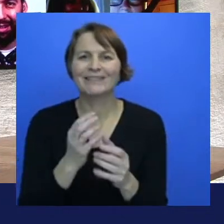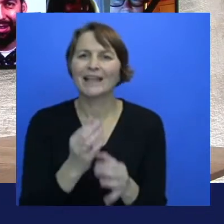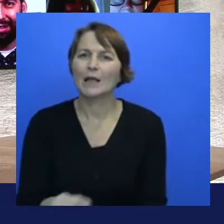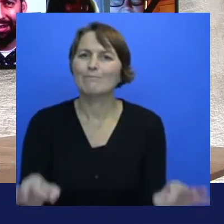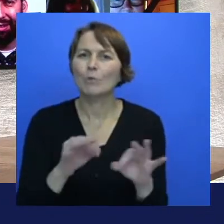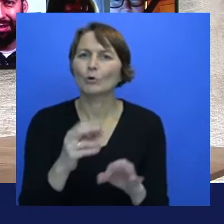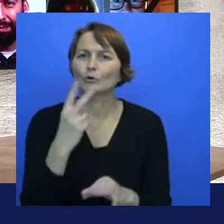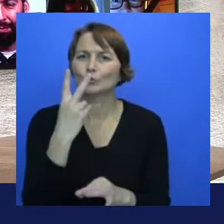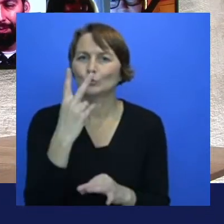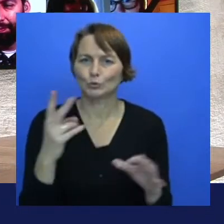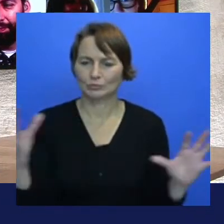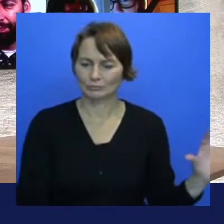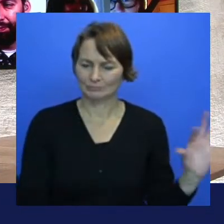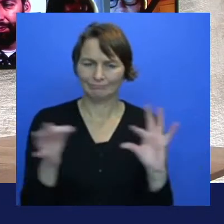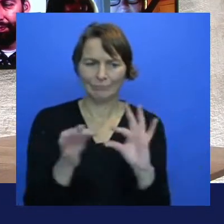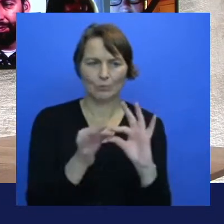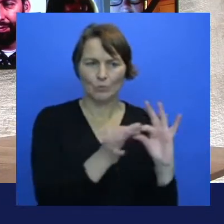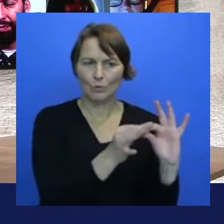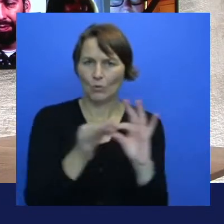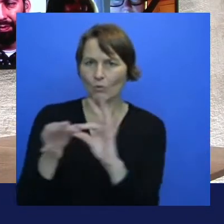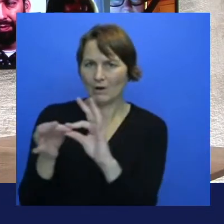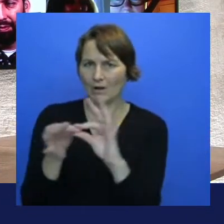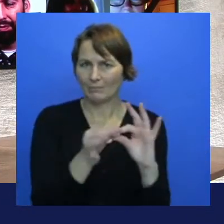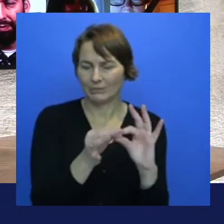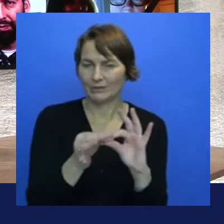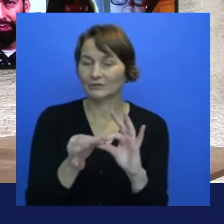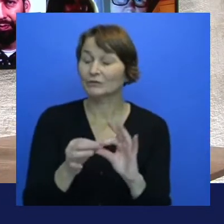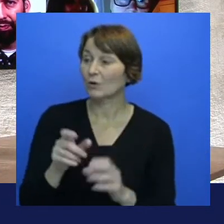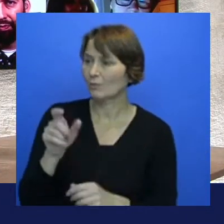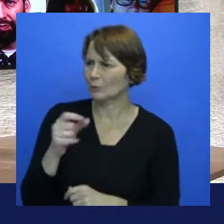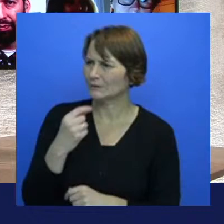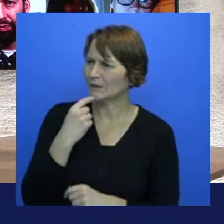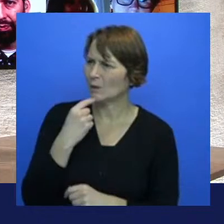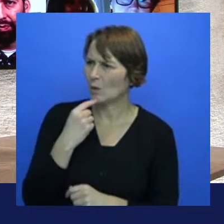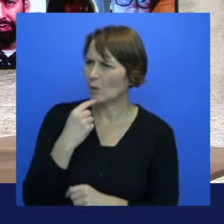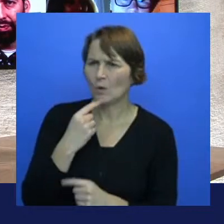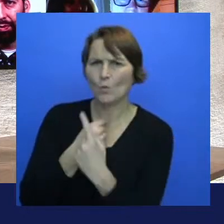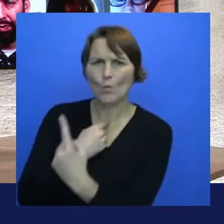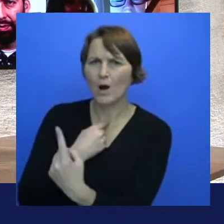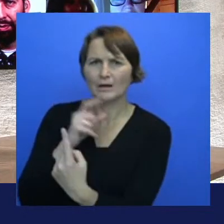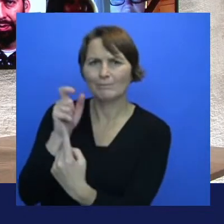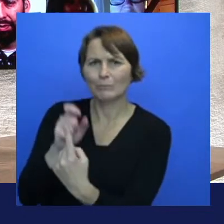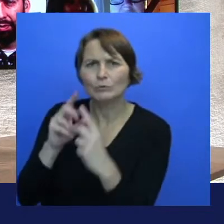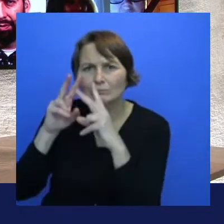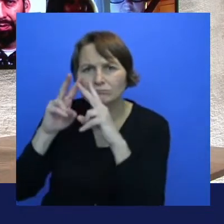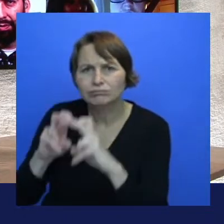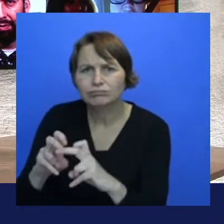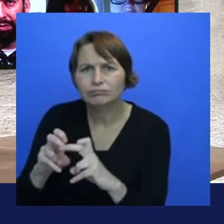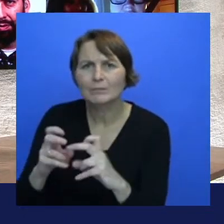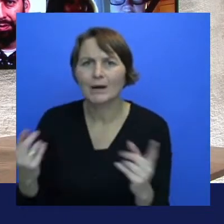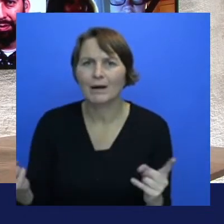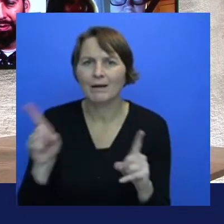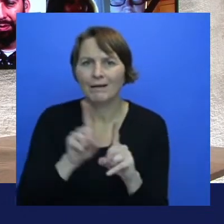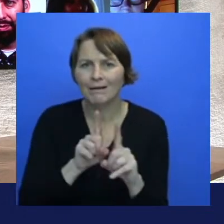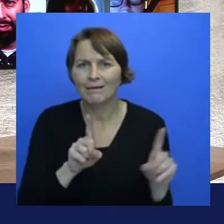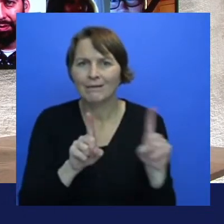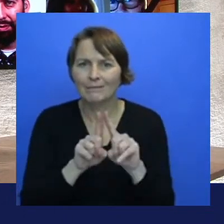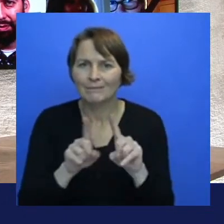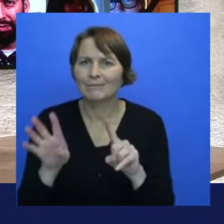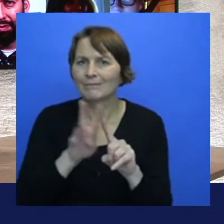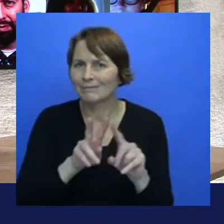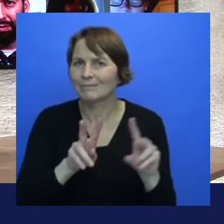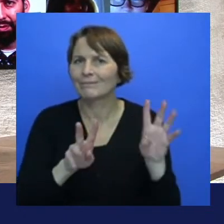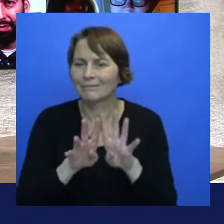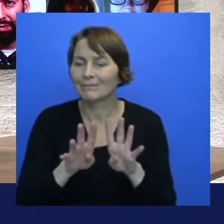right? Two people see more than just one person. And also make sure that, because normally a solution is not a one-man show